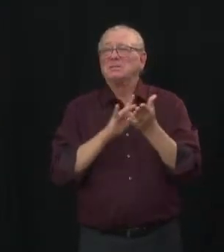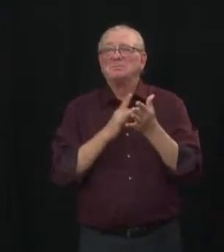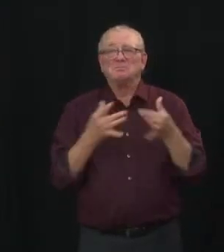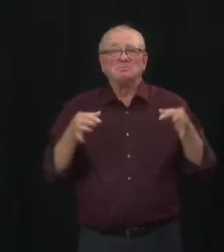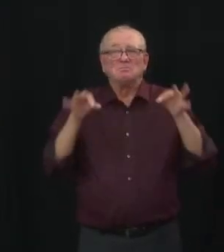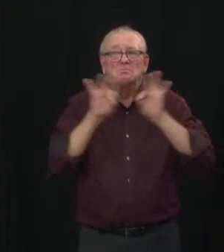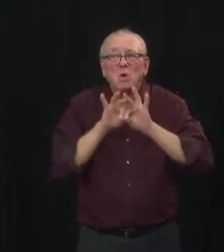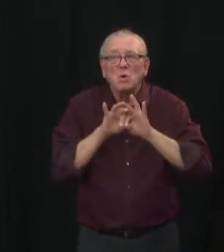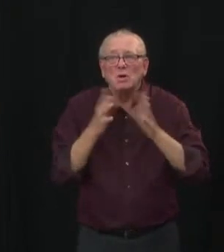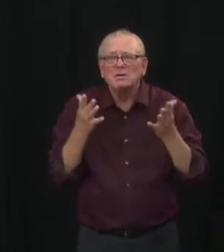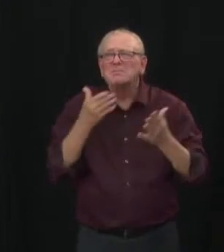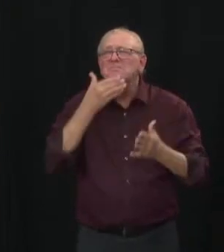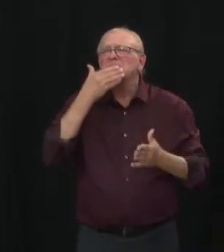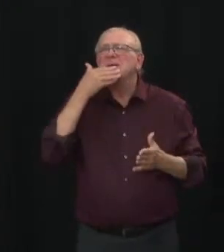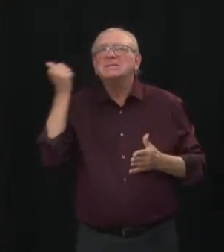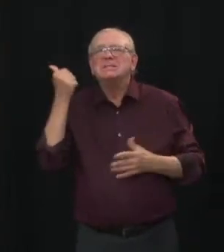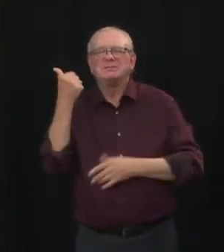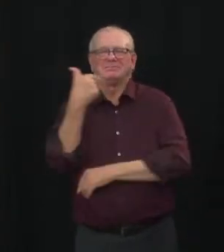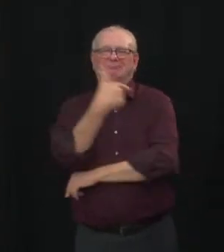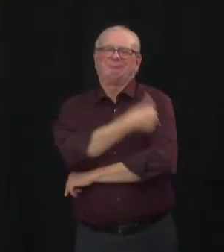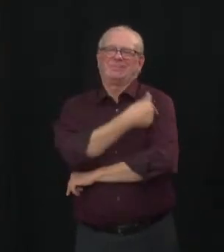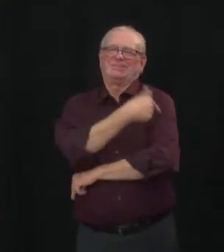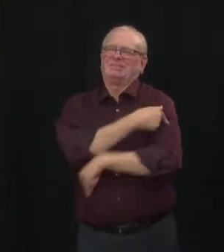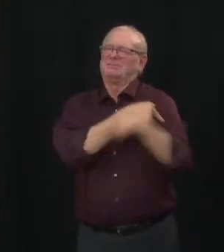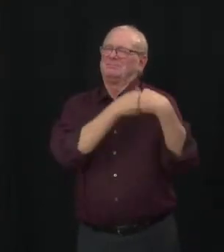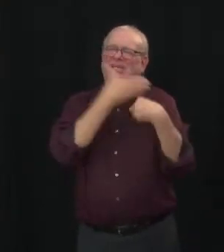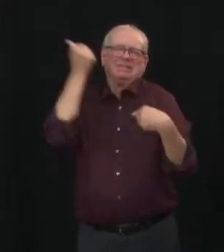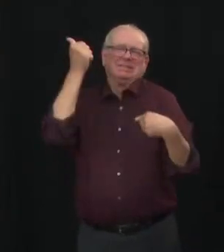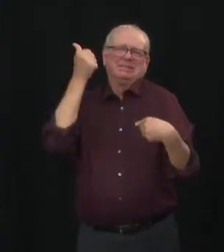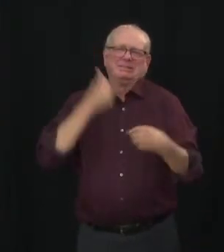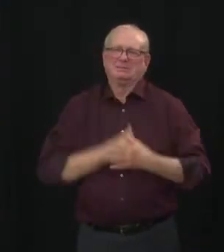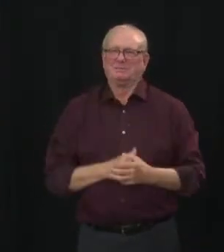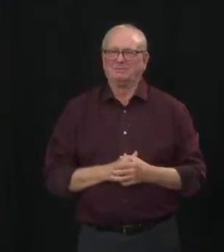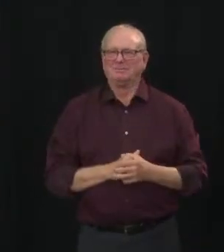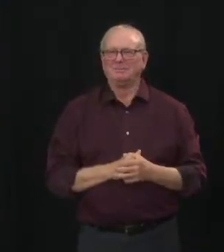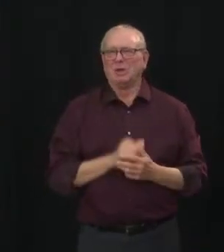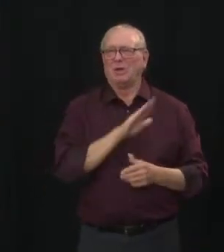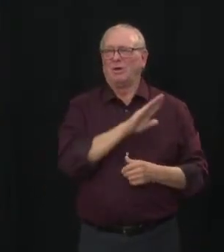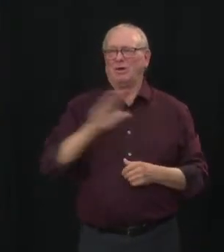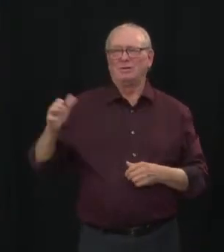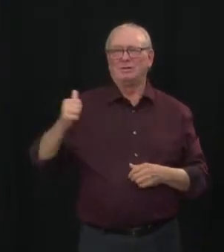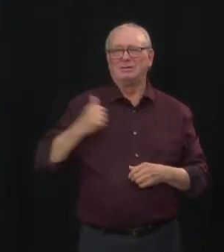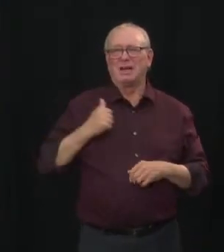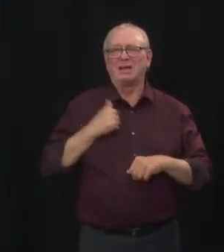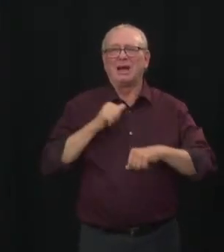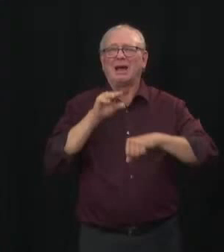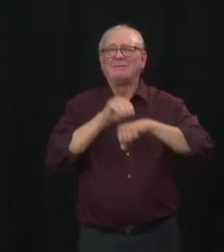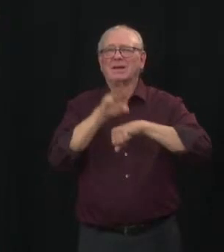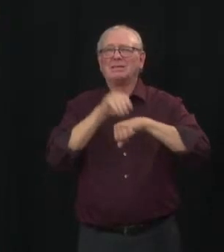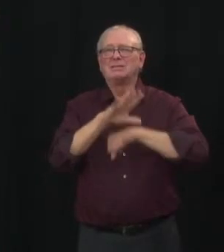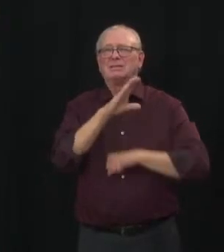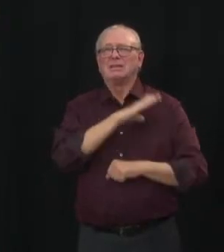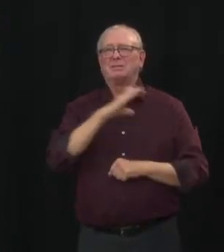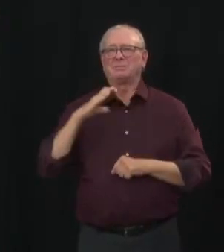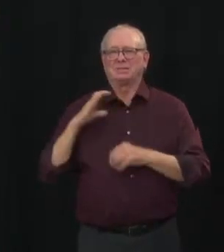replace vaccination. The National Advisory Committee on Immunization has just released updated recommendations on first